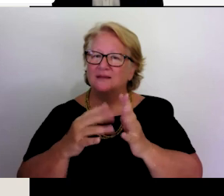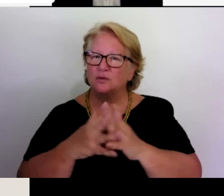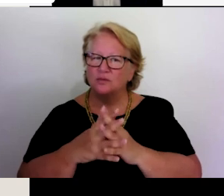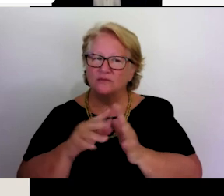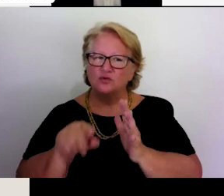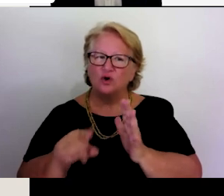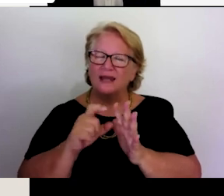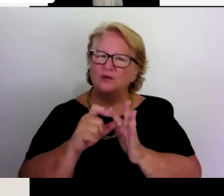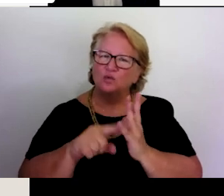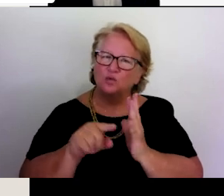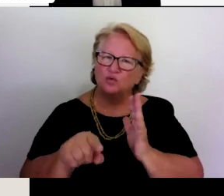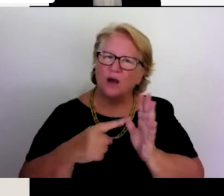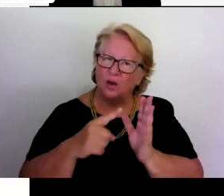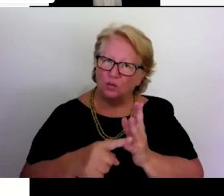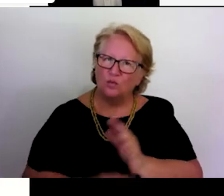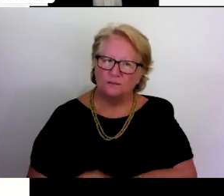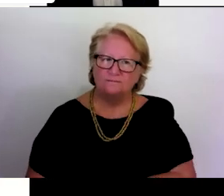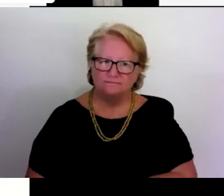t.lockwood@unsw.edu.au. We'll do our best to help you.